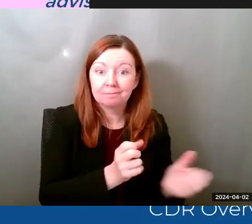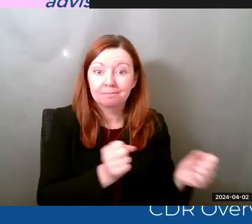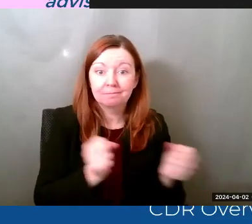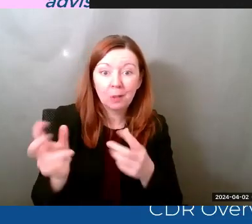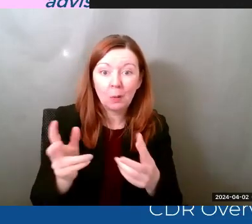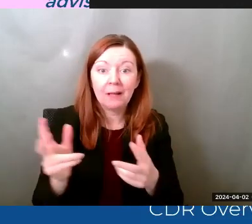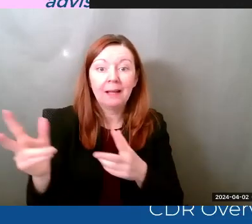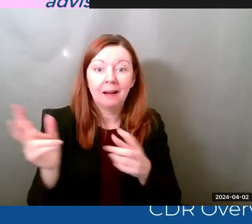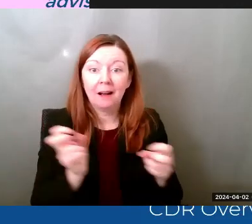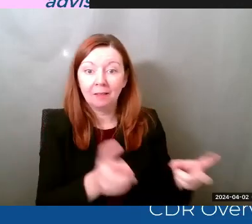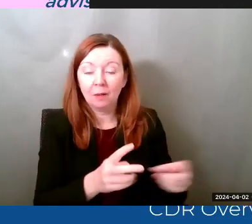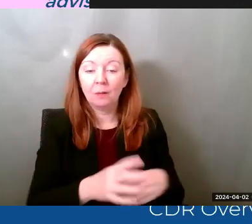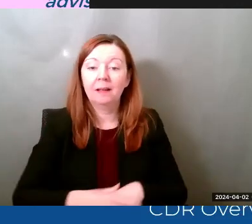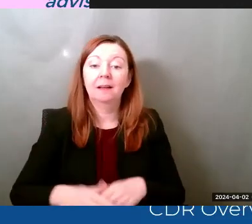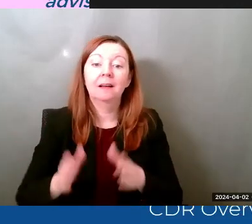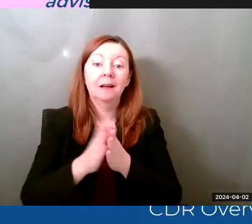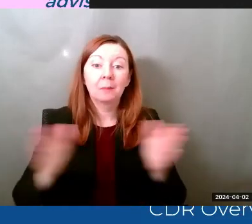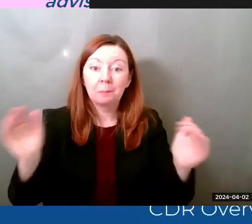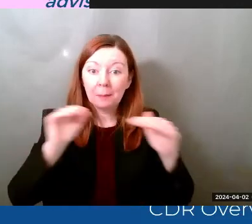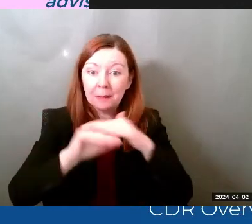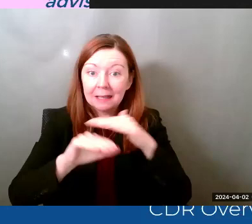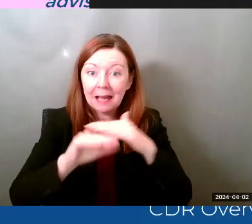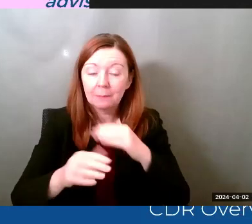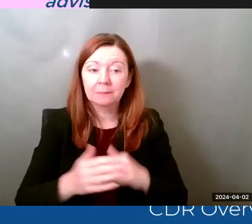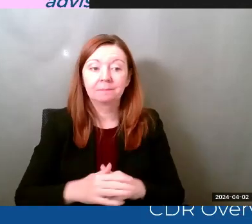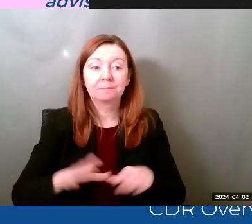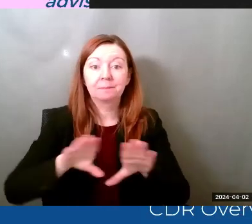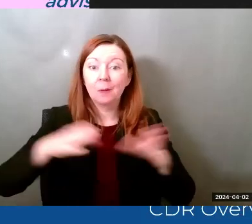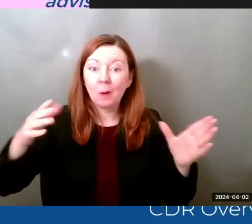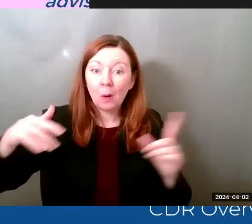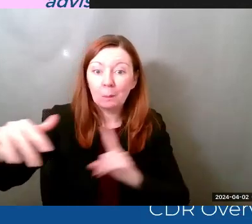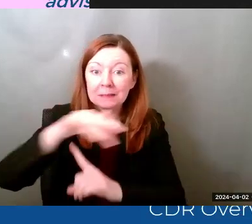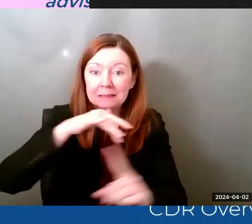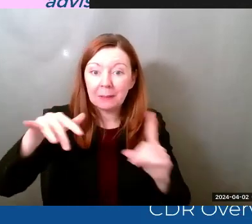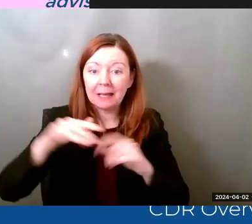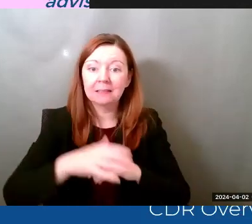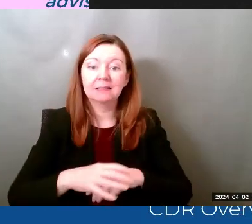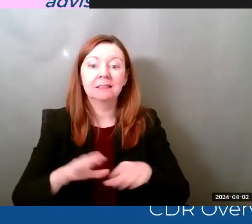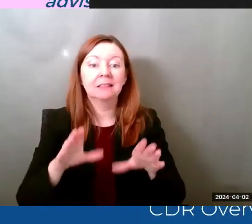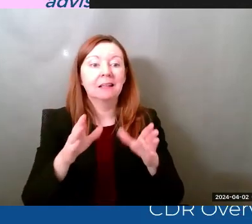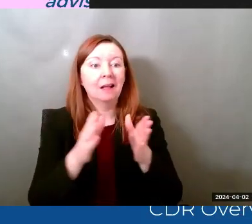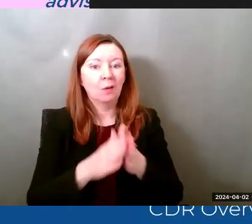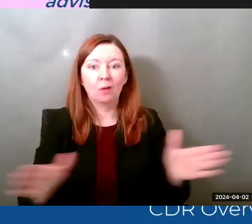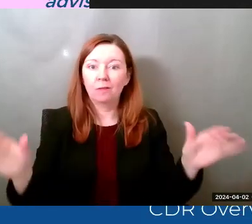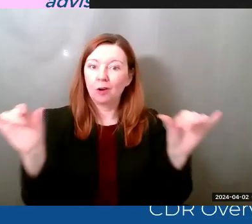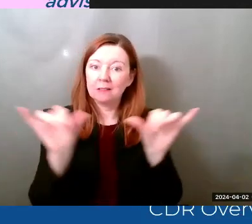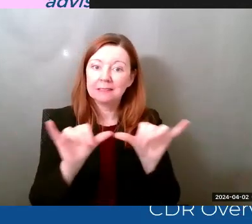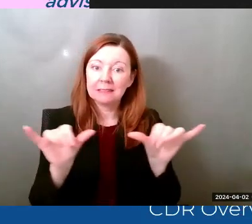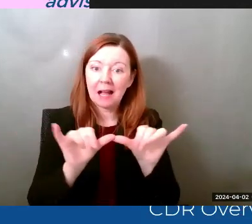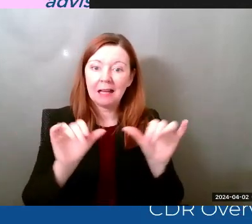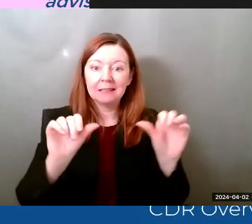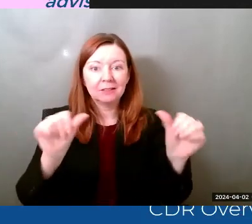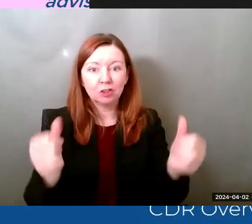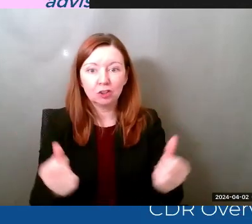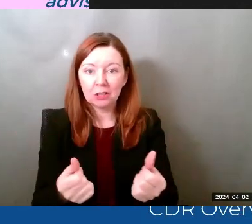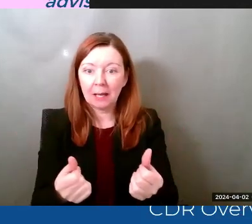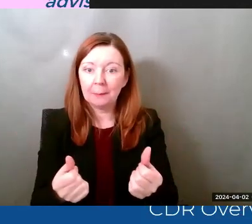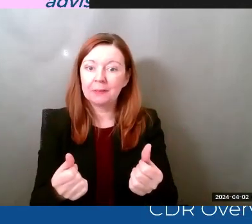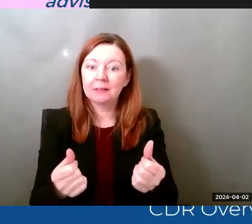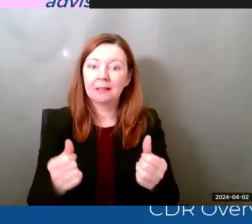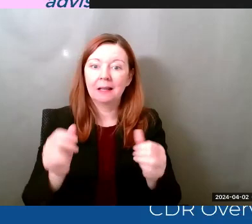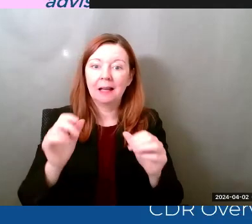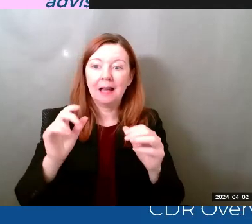public access, open spaces, and the overall size, shape,